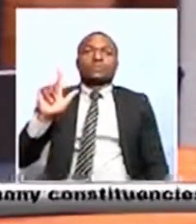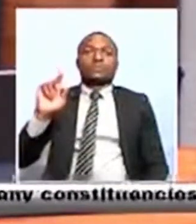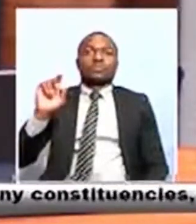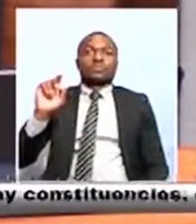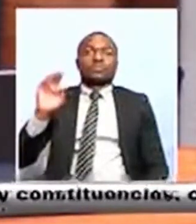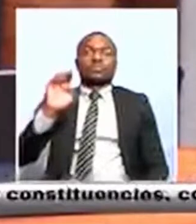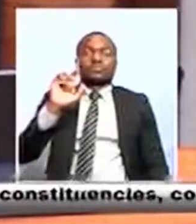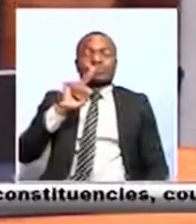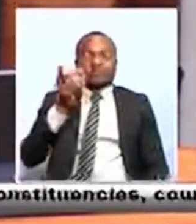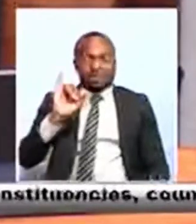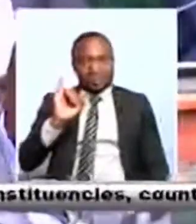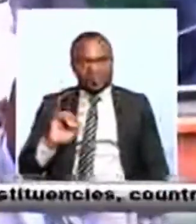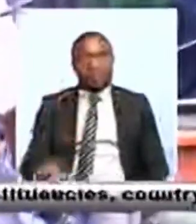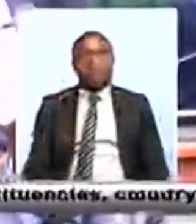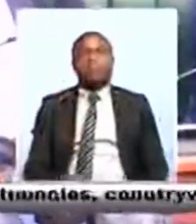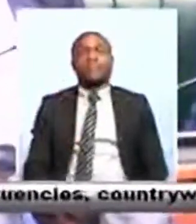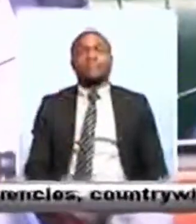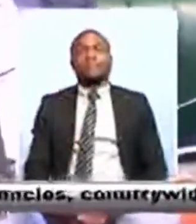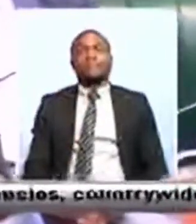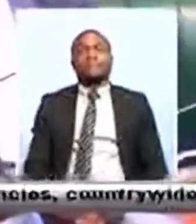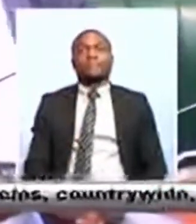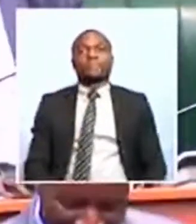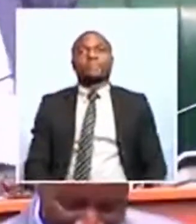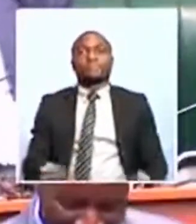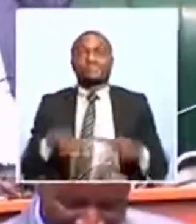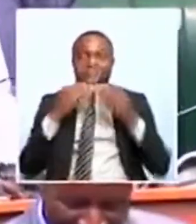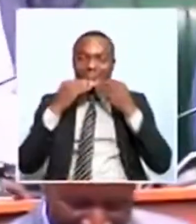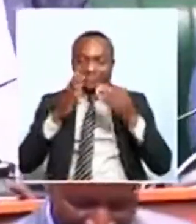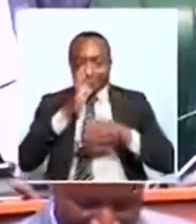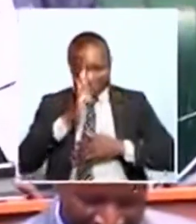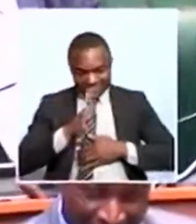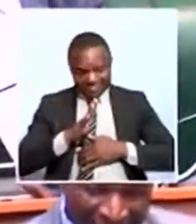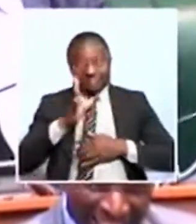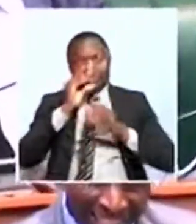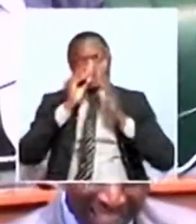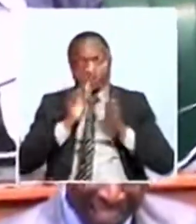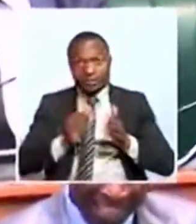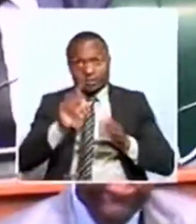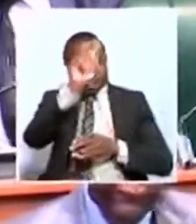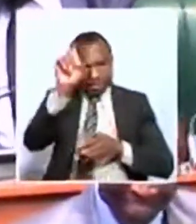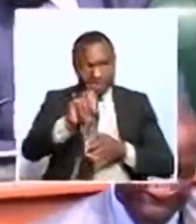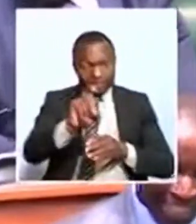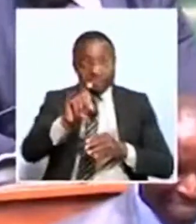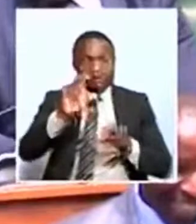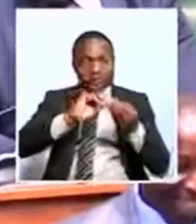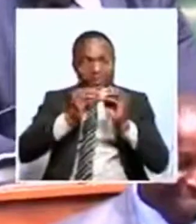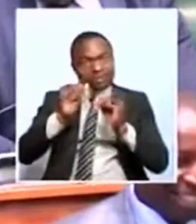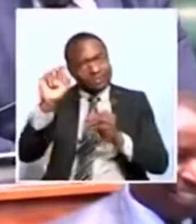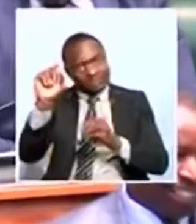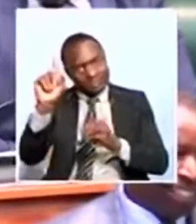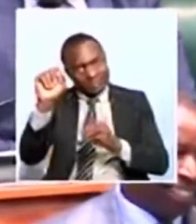Yeah. Thank you very much, Madam Speaker. Question number 11.